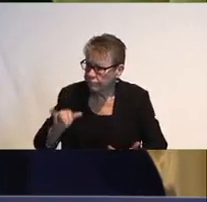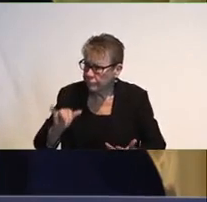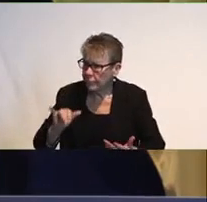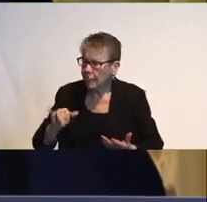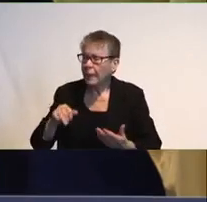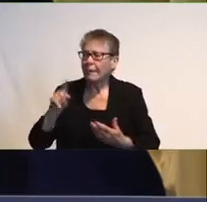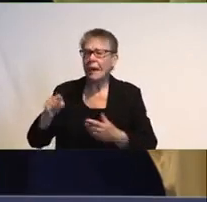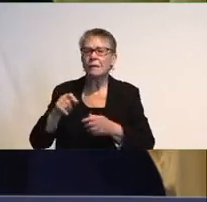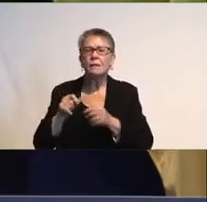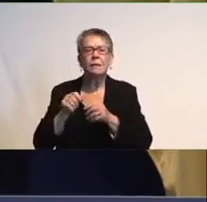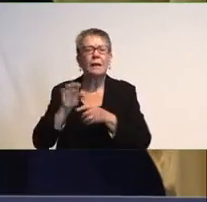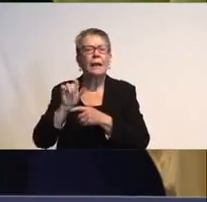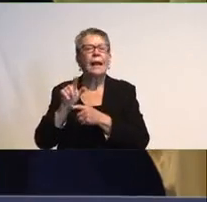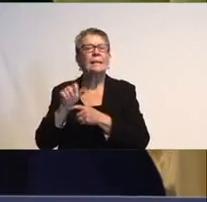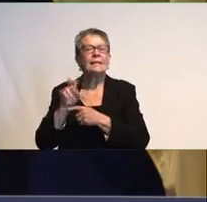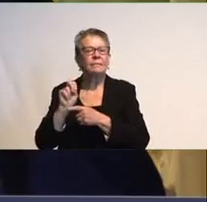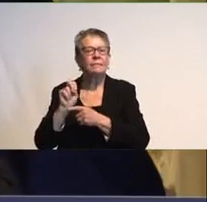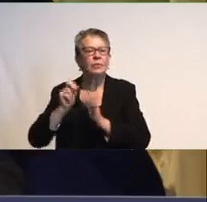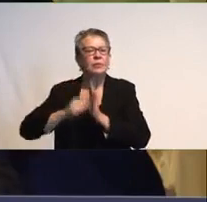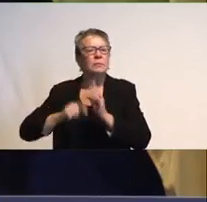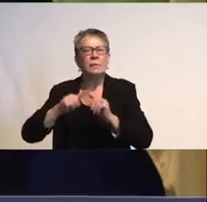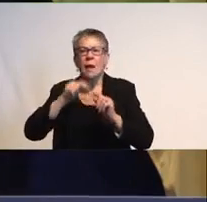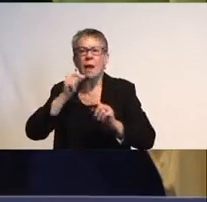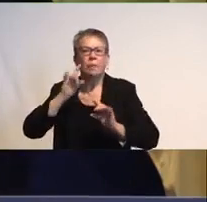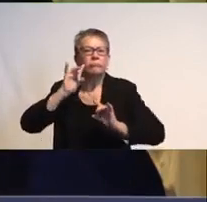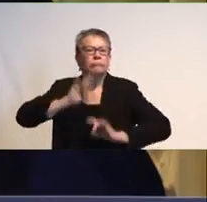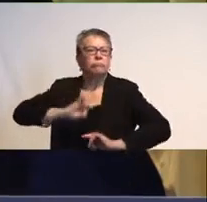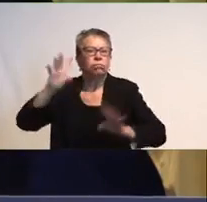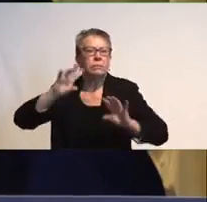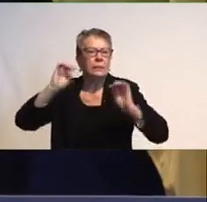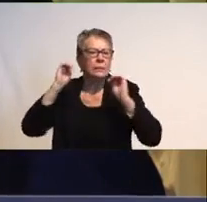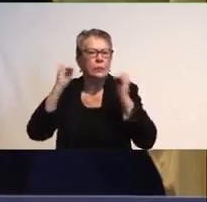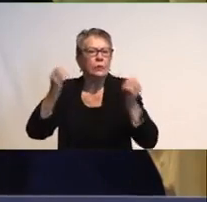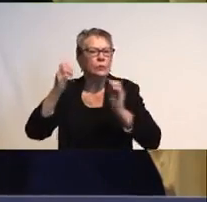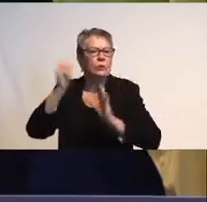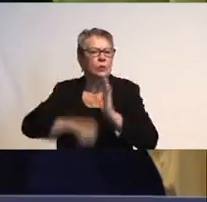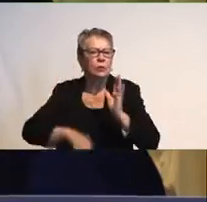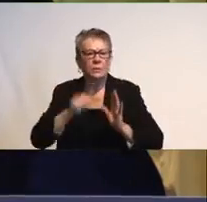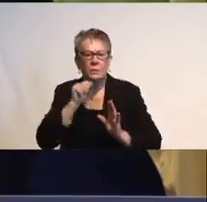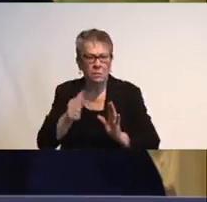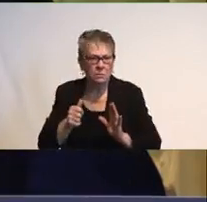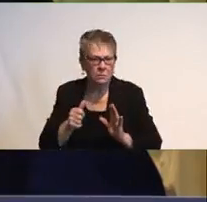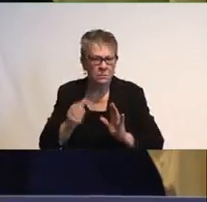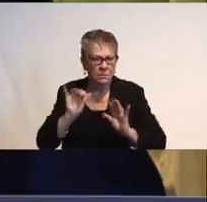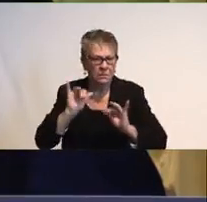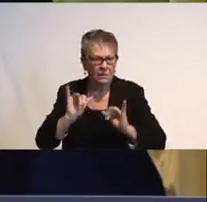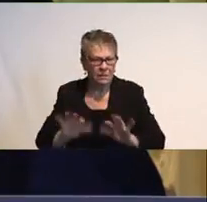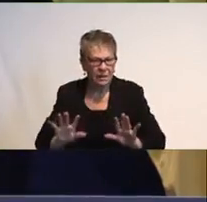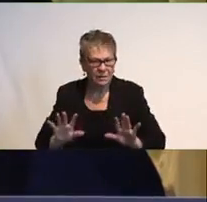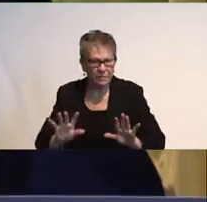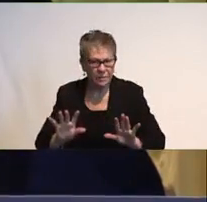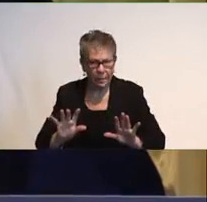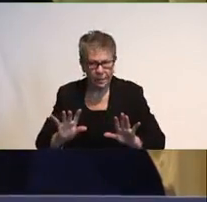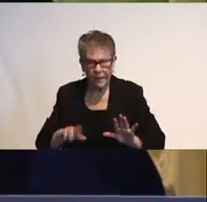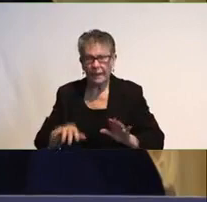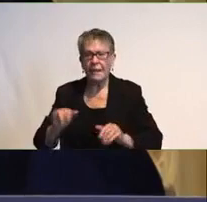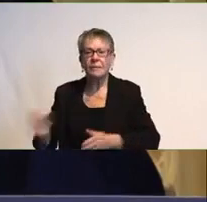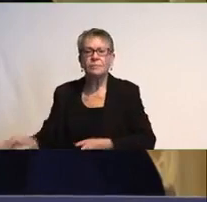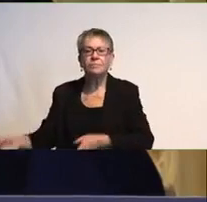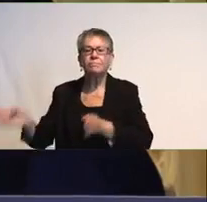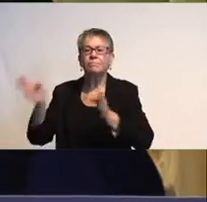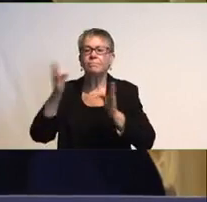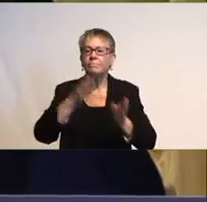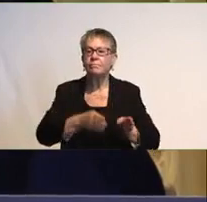definition, it's a very good question because the definition is a lot broader than people think. Again, great to have you back. Down front to Dustin. Good afternoon, Dustin.